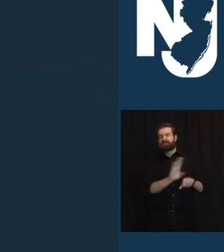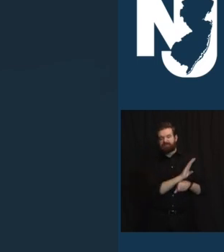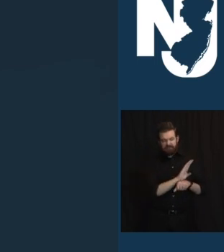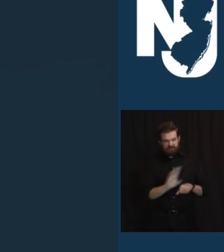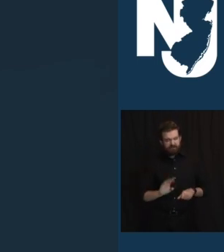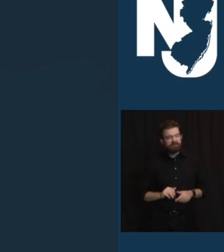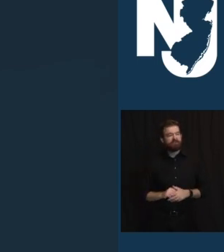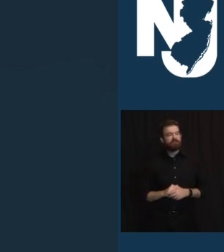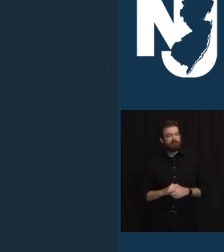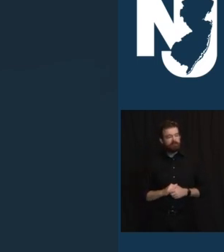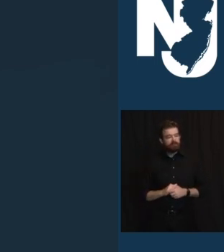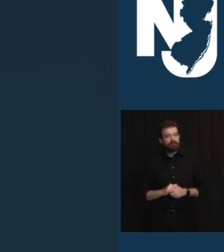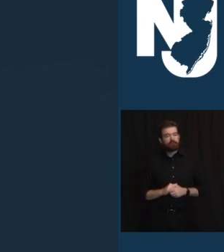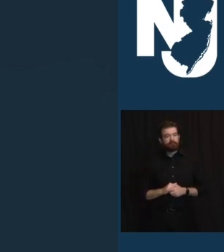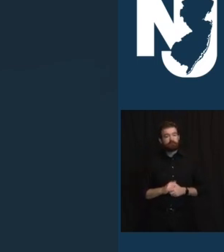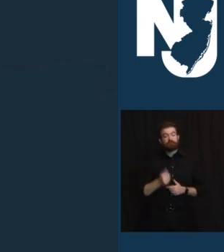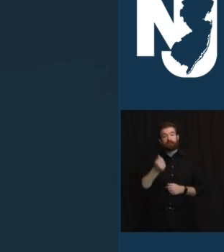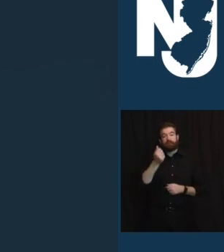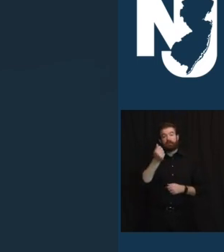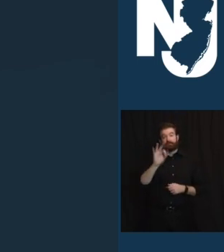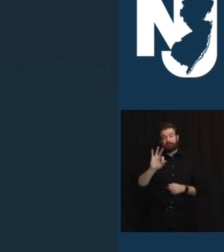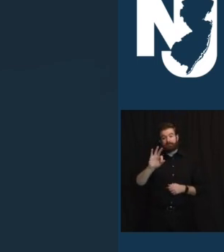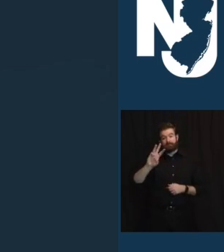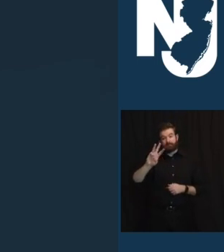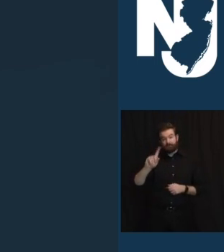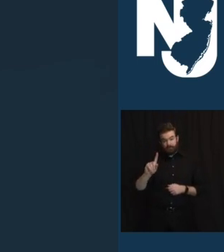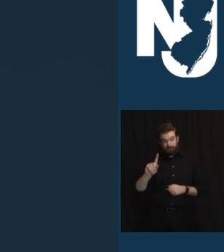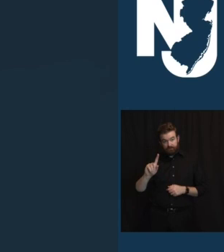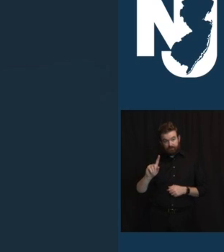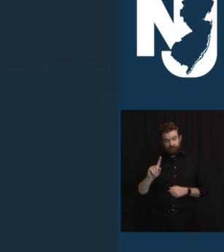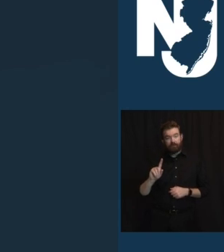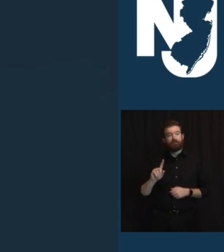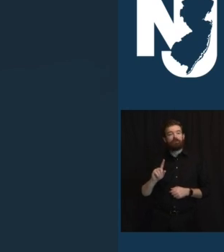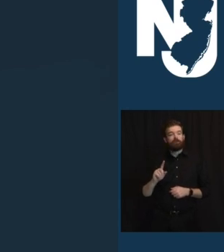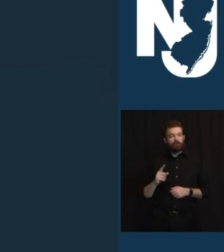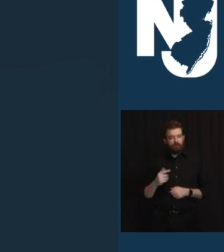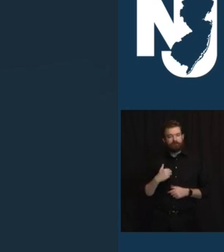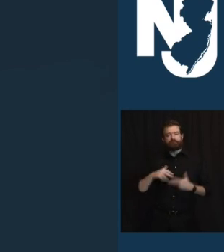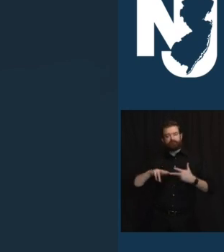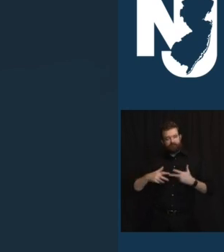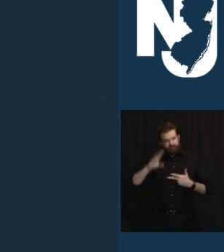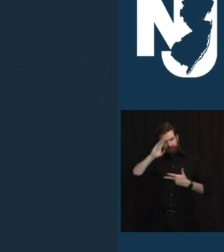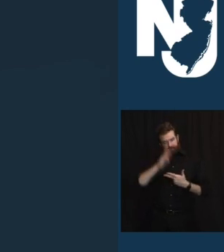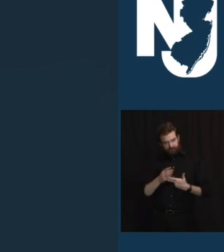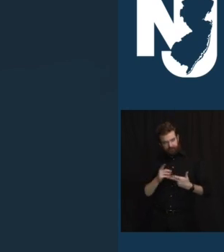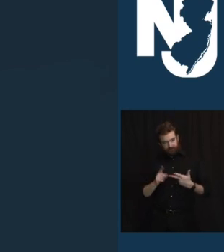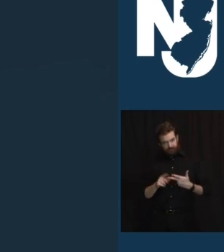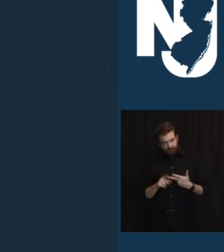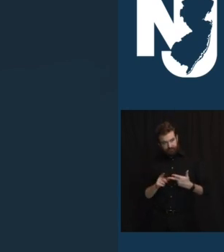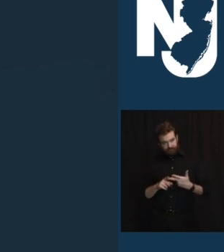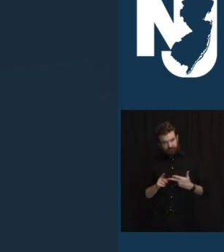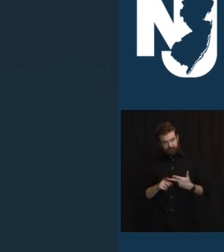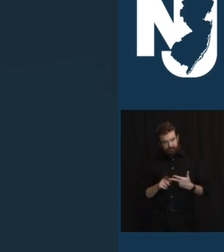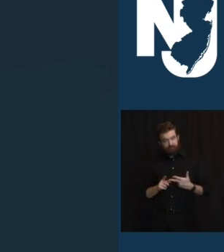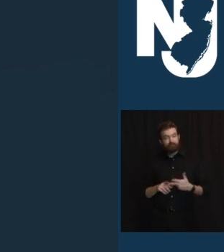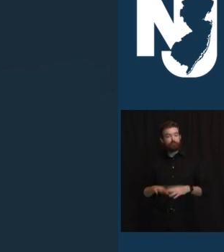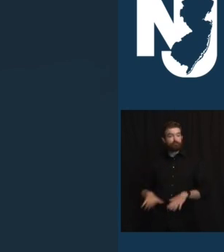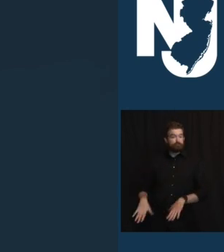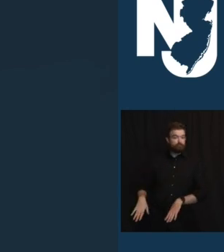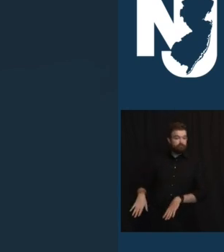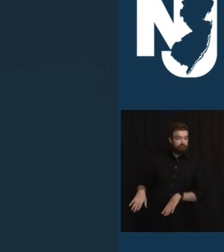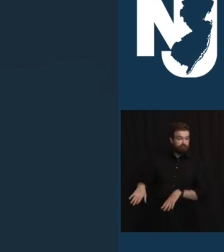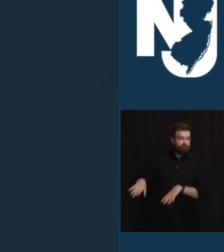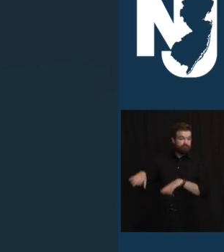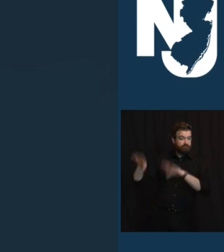Roe welcomed a son, Jimmer, shortly thereafter. Across the years, as her children grew, Roe was a surrogate mom for